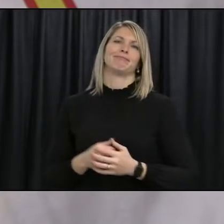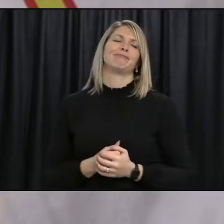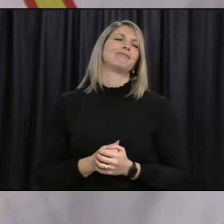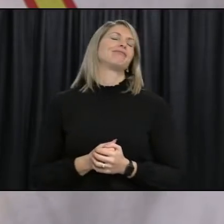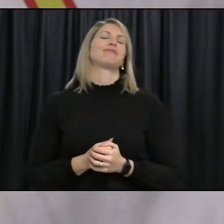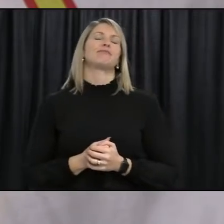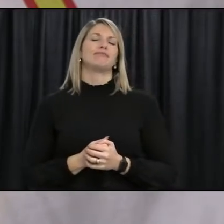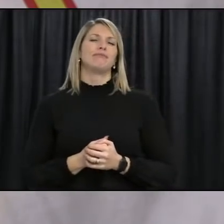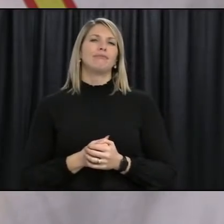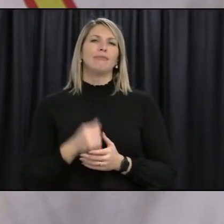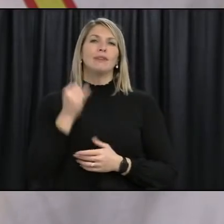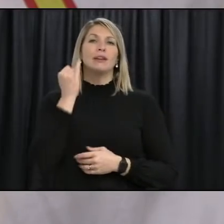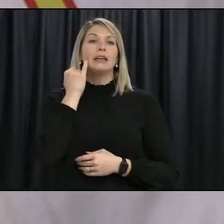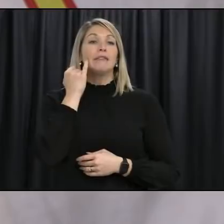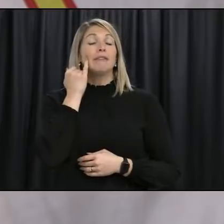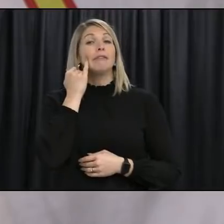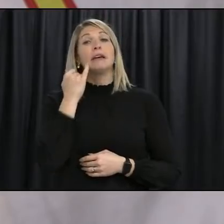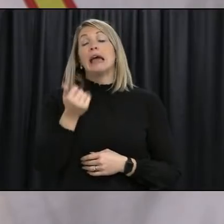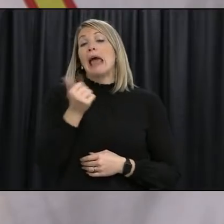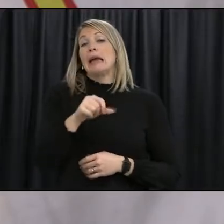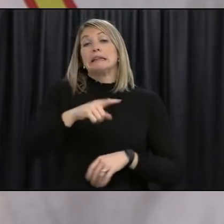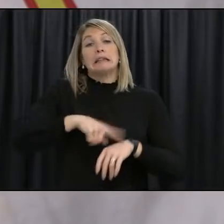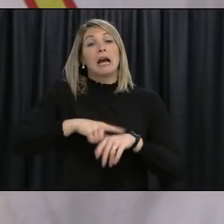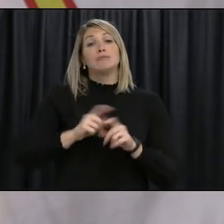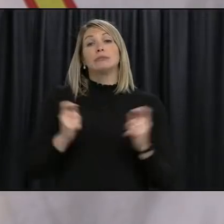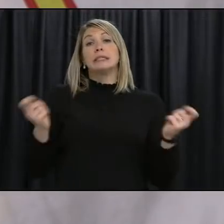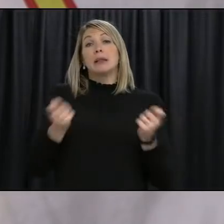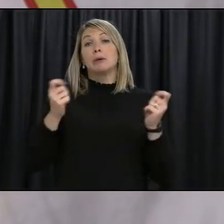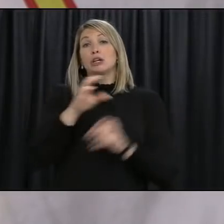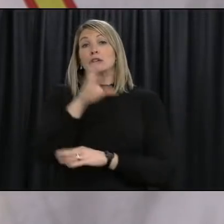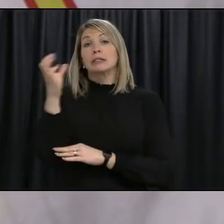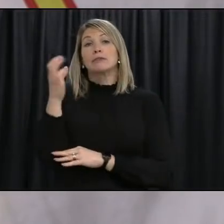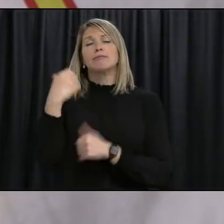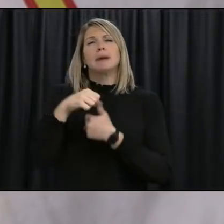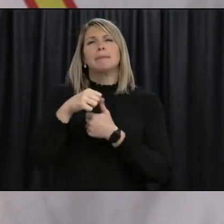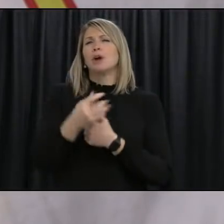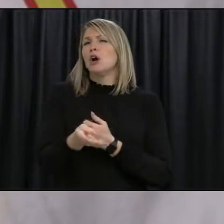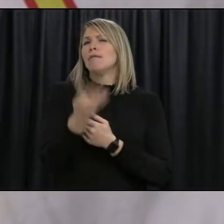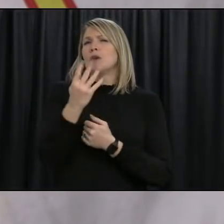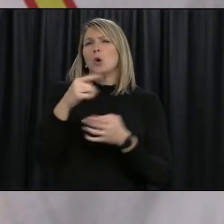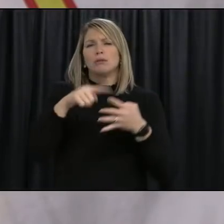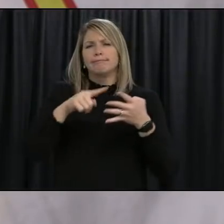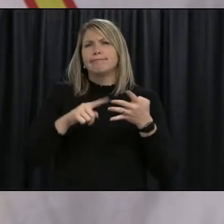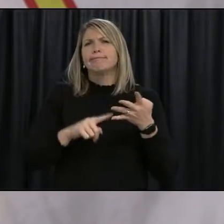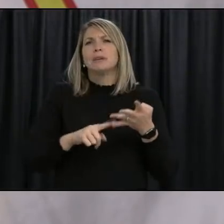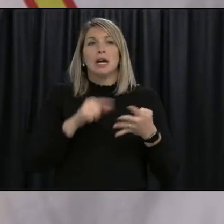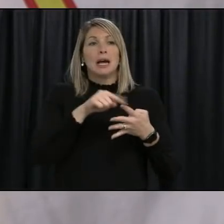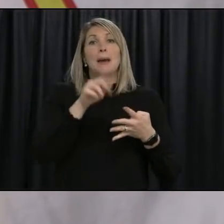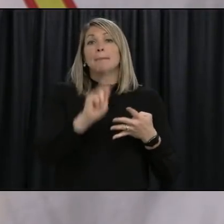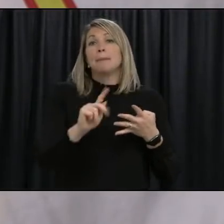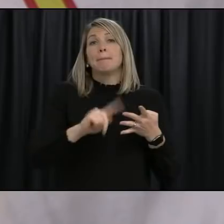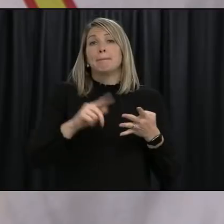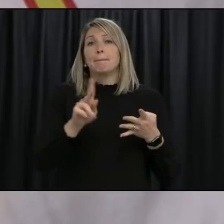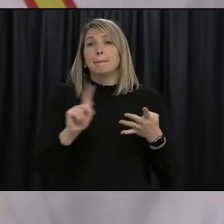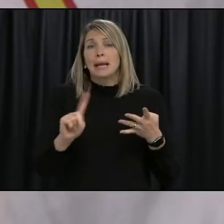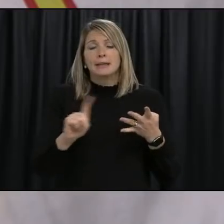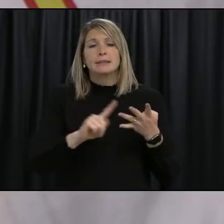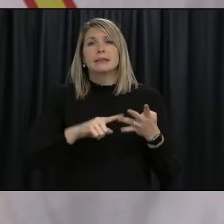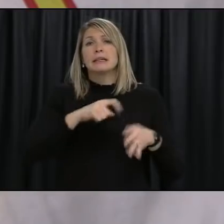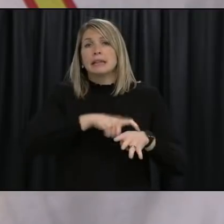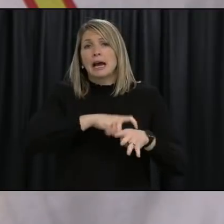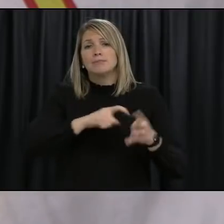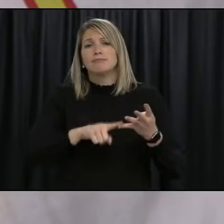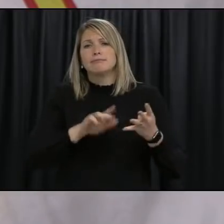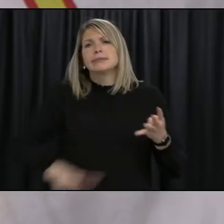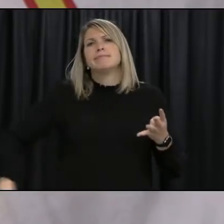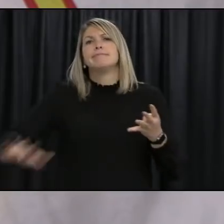please continue to be mindful of people, space, time, and place. Simply put, the more people you interact with, the greater the risk of spread of